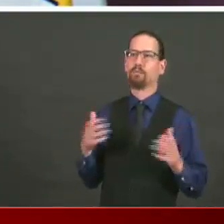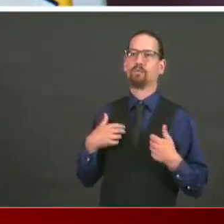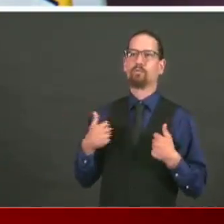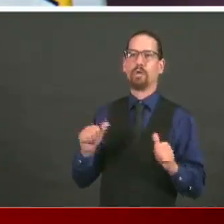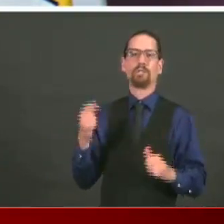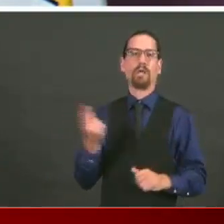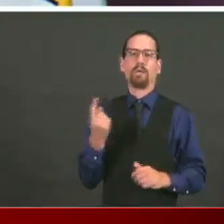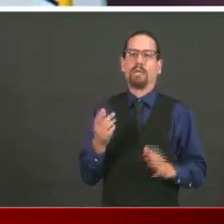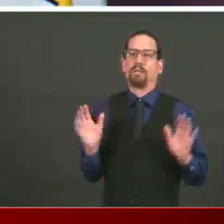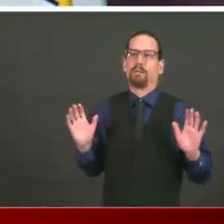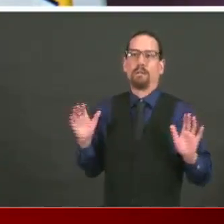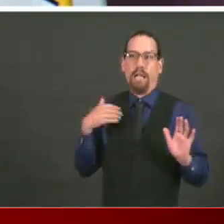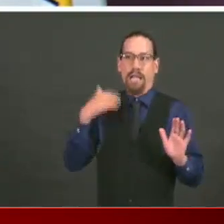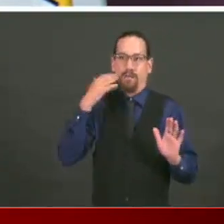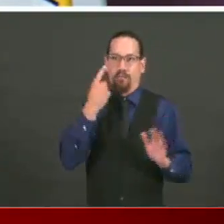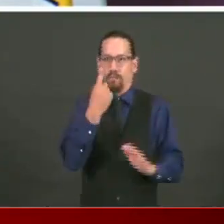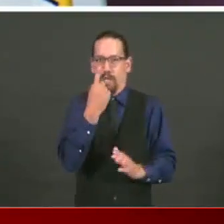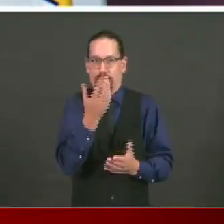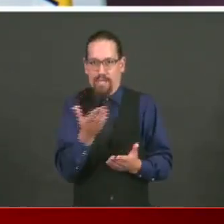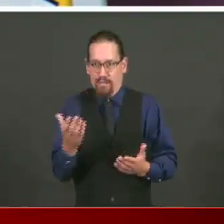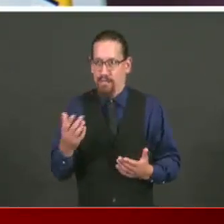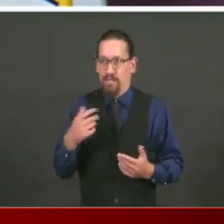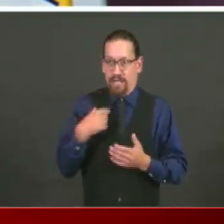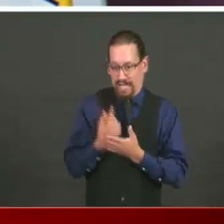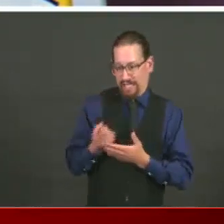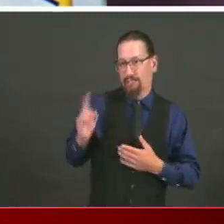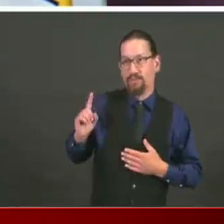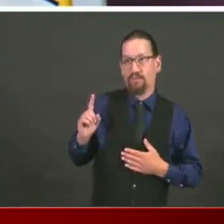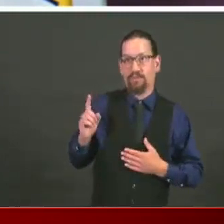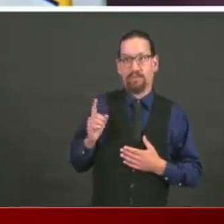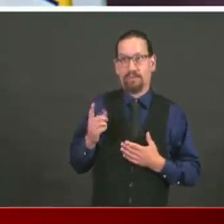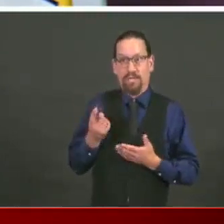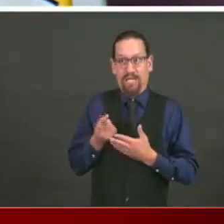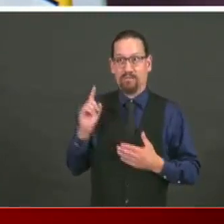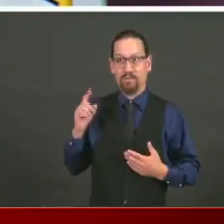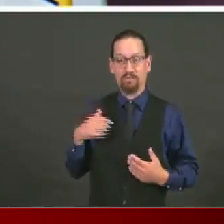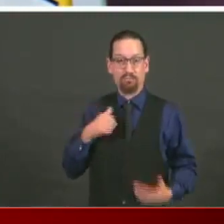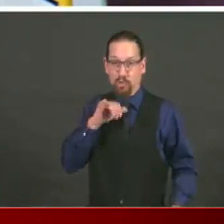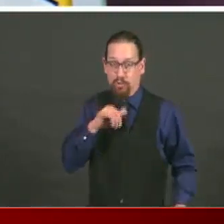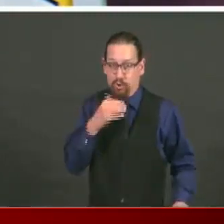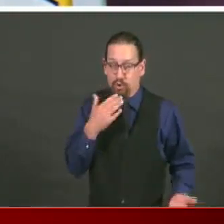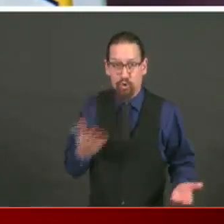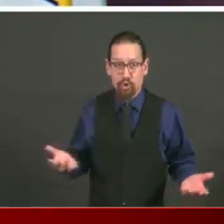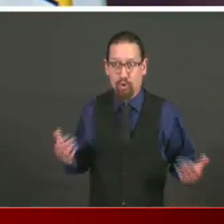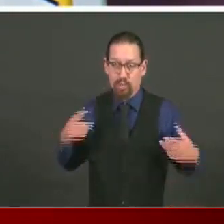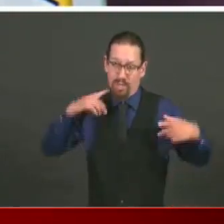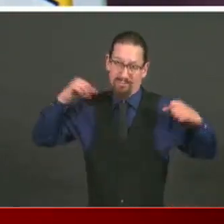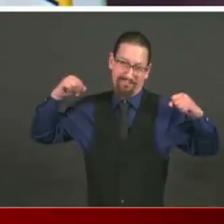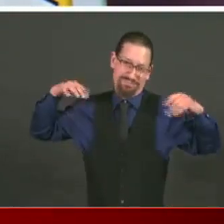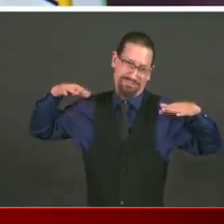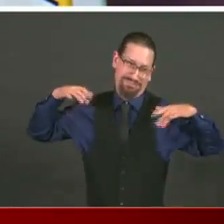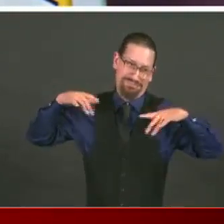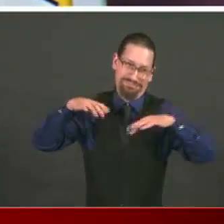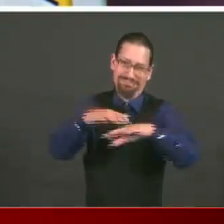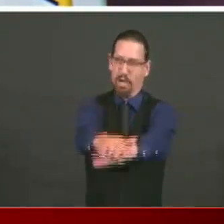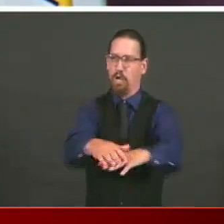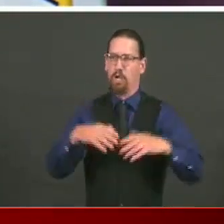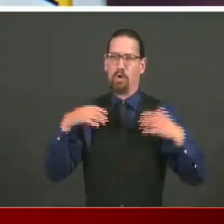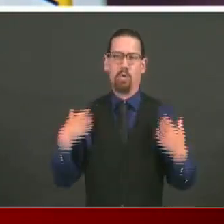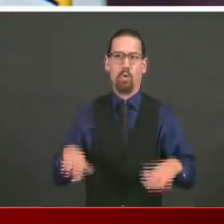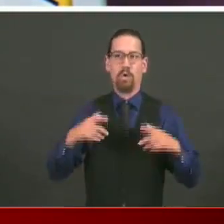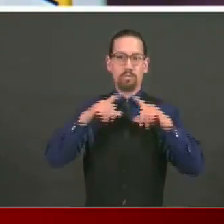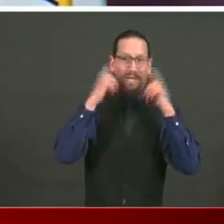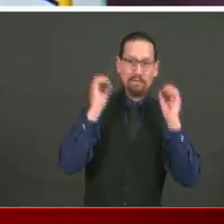well. Last weekend was not good. Too many people on the beach, very few masks being